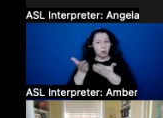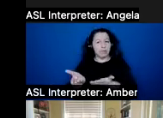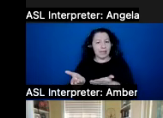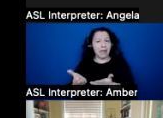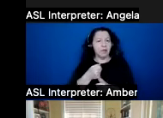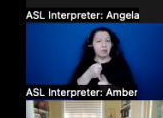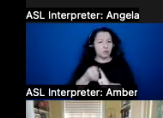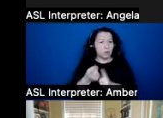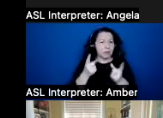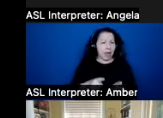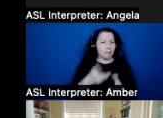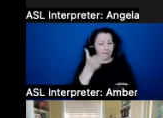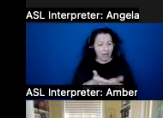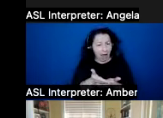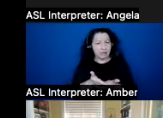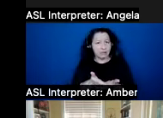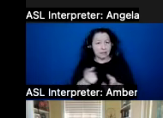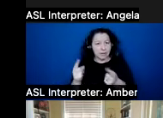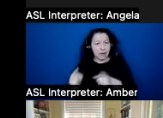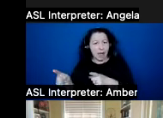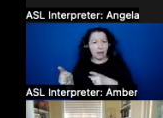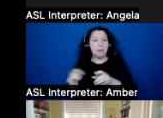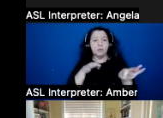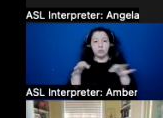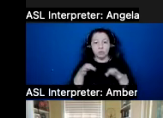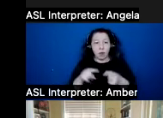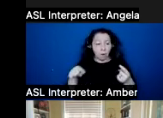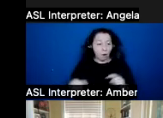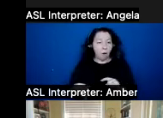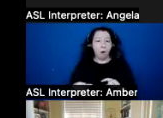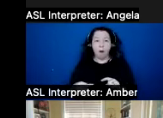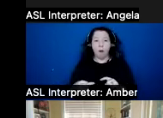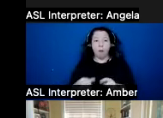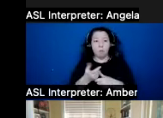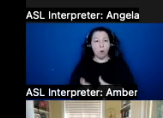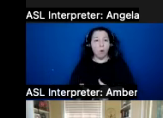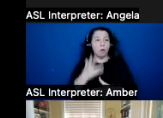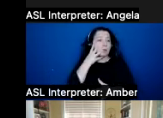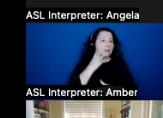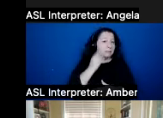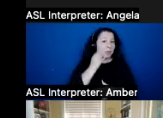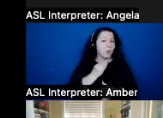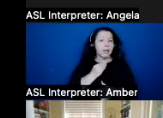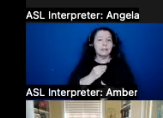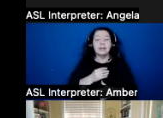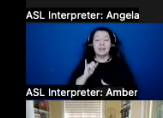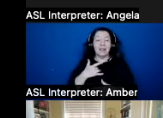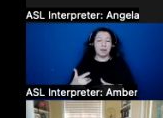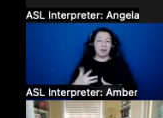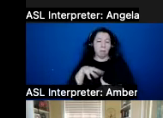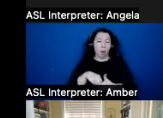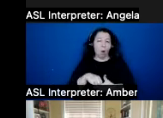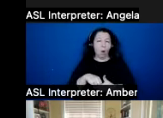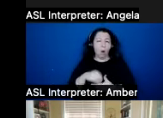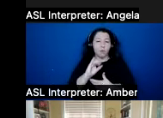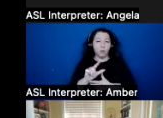facts, to describe the harm that was experienced. That's usually part of criminal code. To